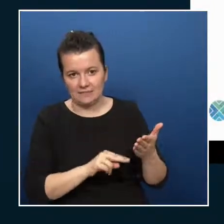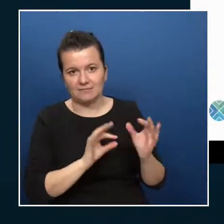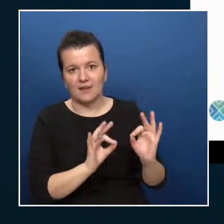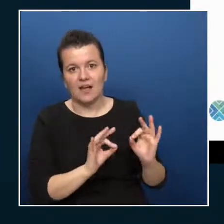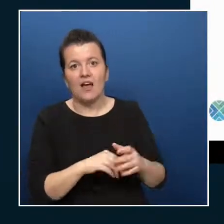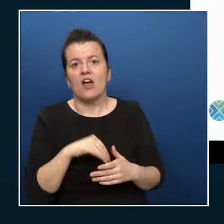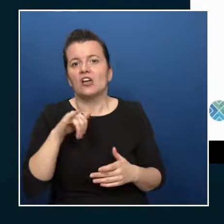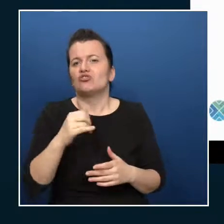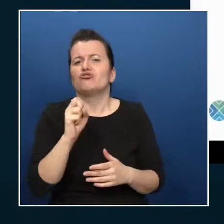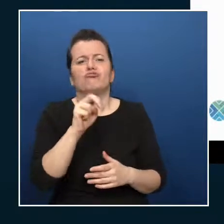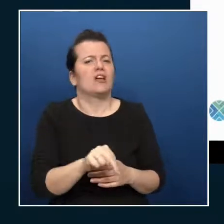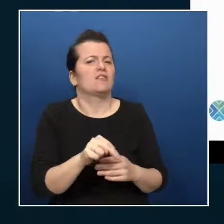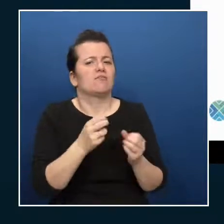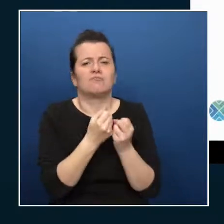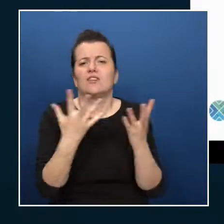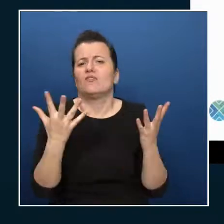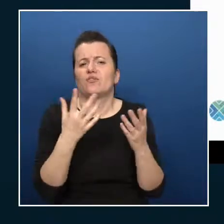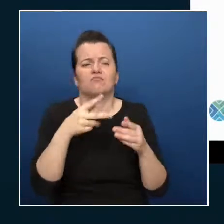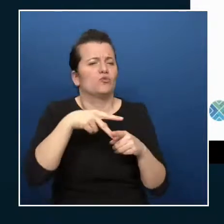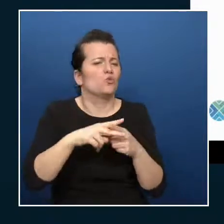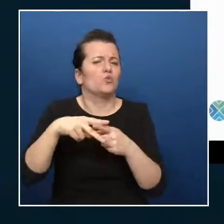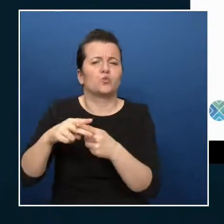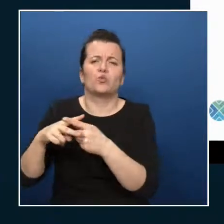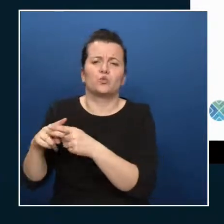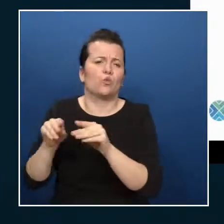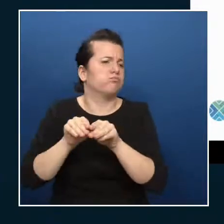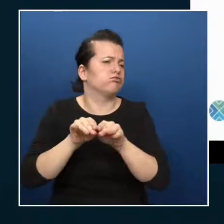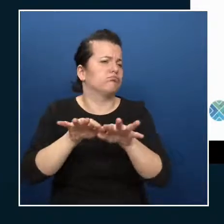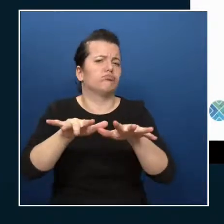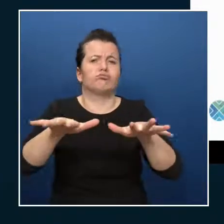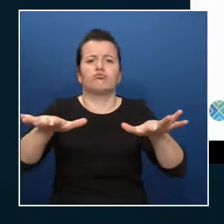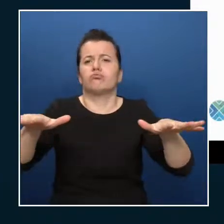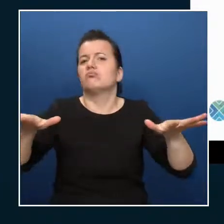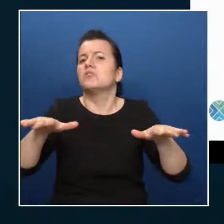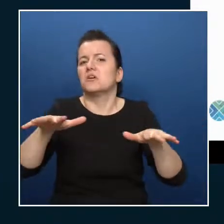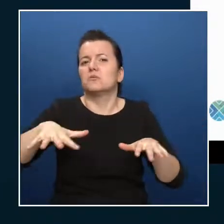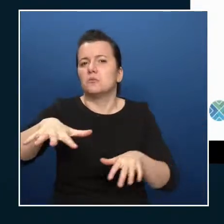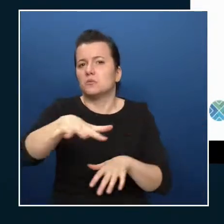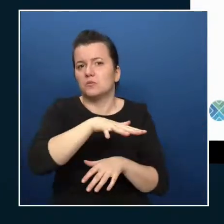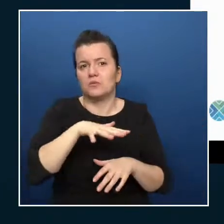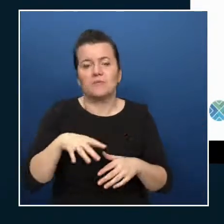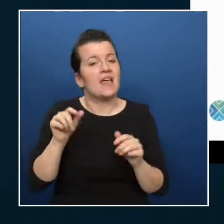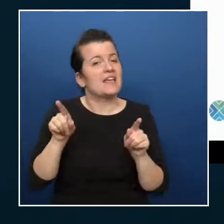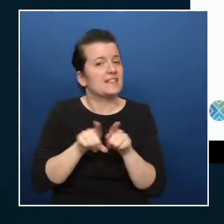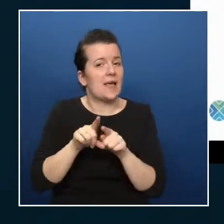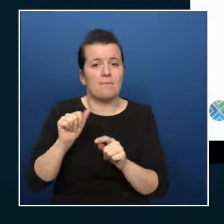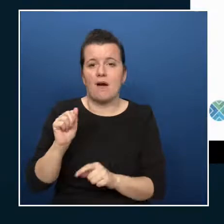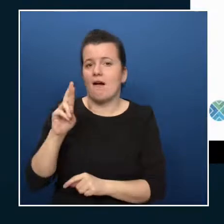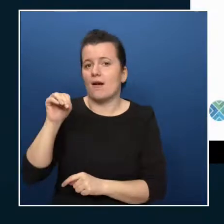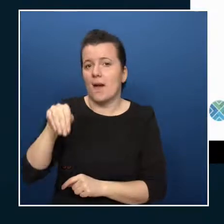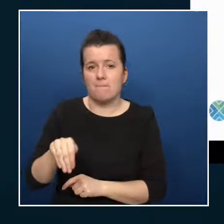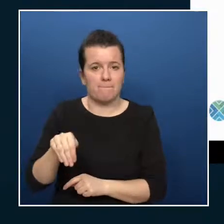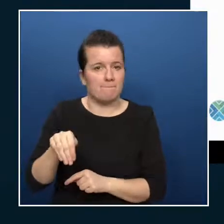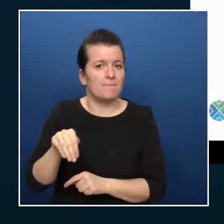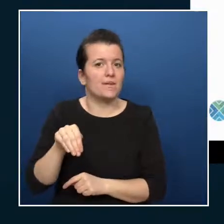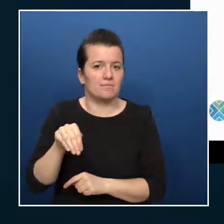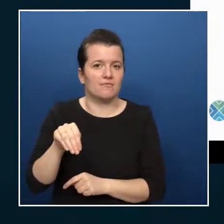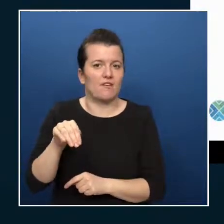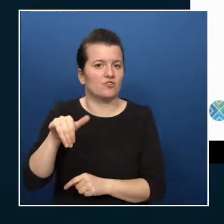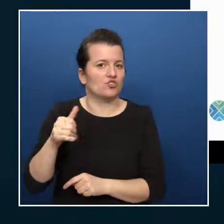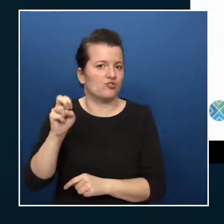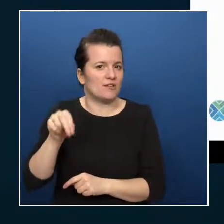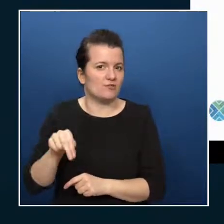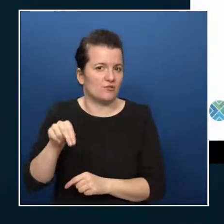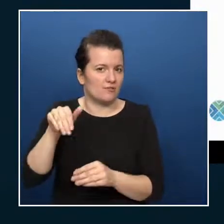lot of different tools and things, but as well in ARM templates. And yeah, it's a steep